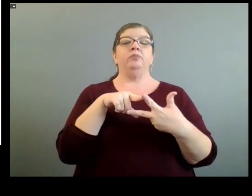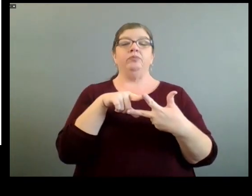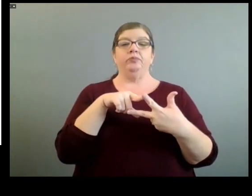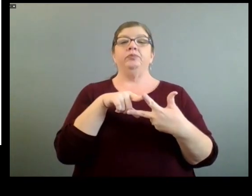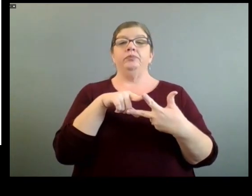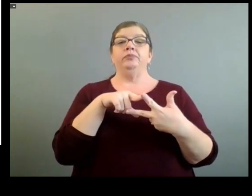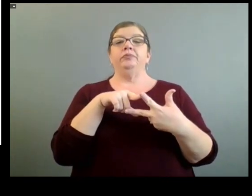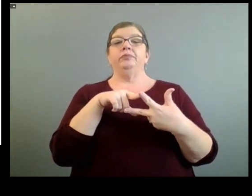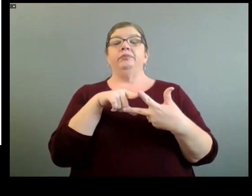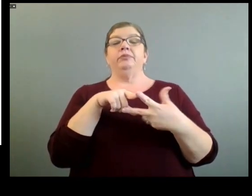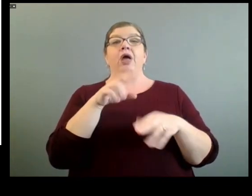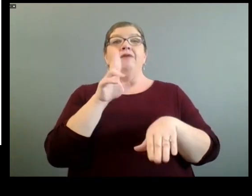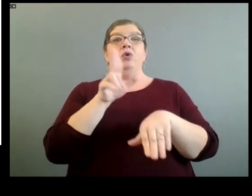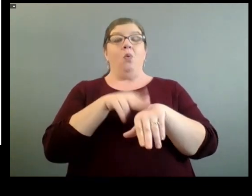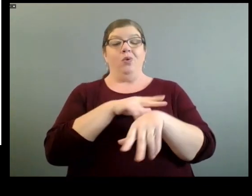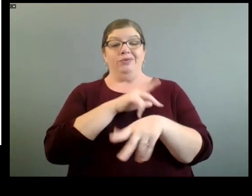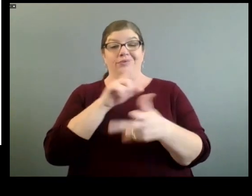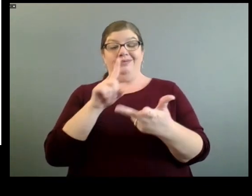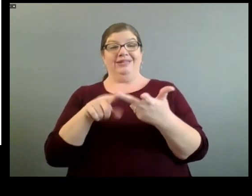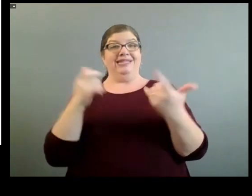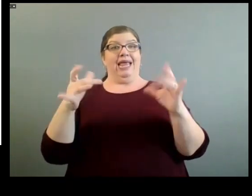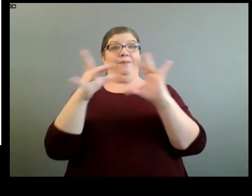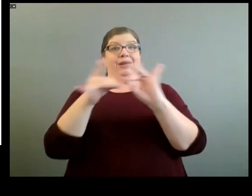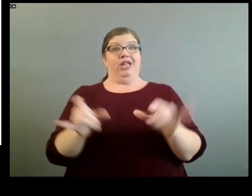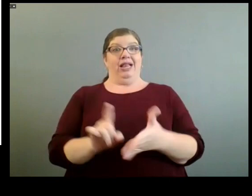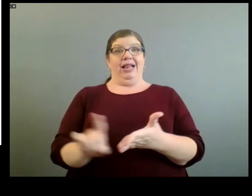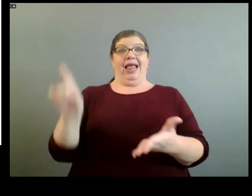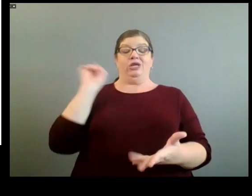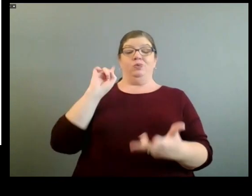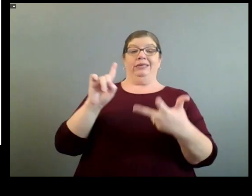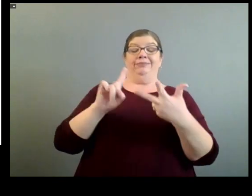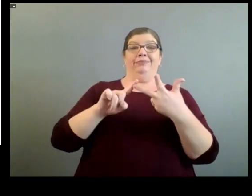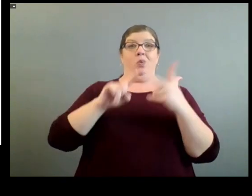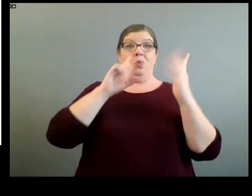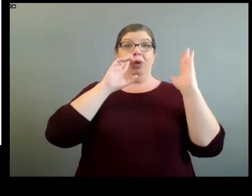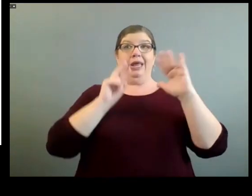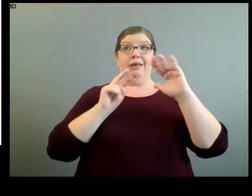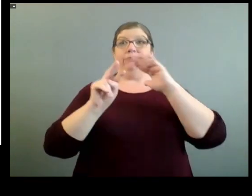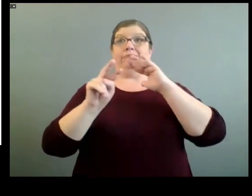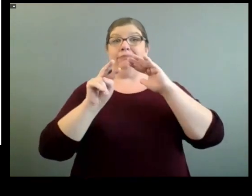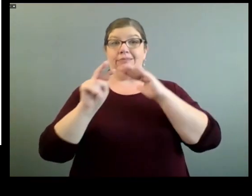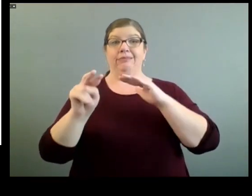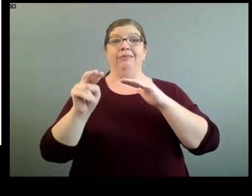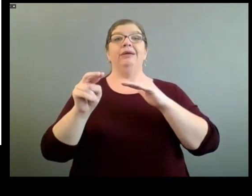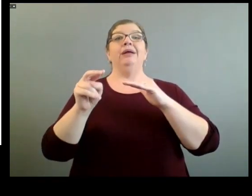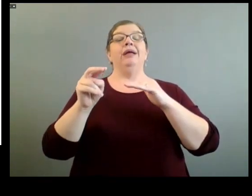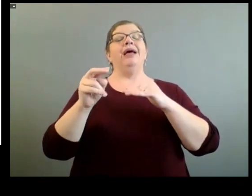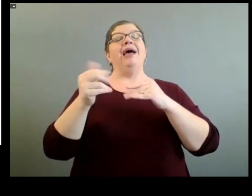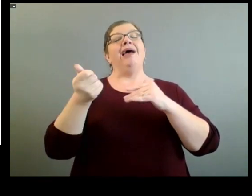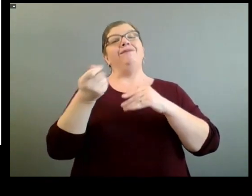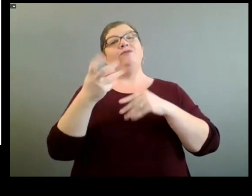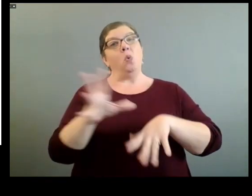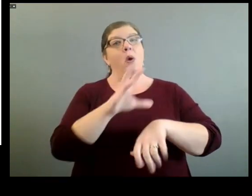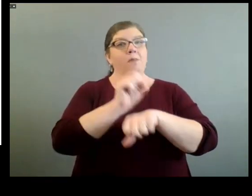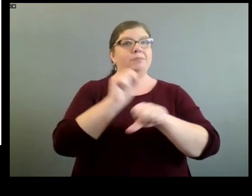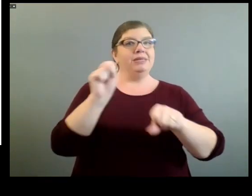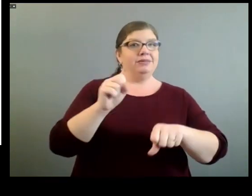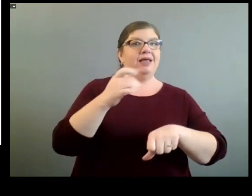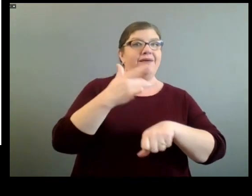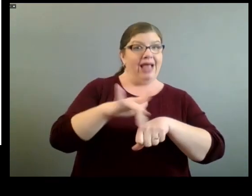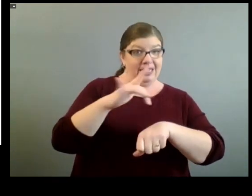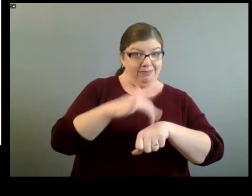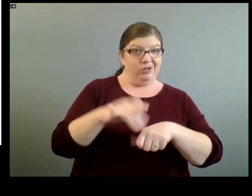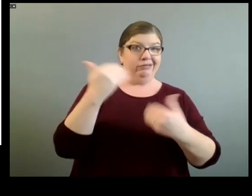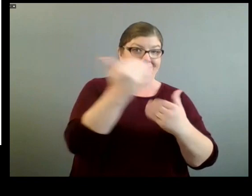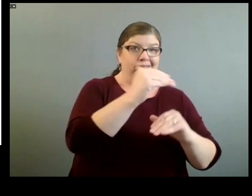Of course, as we mentioned last week, we anticipated limited appointments available. And in